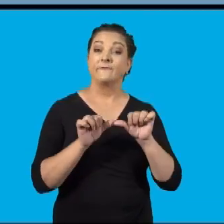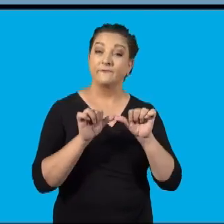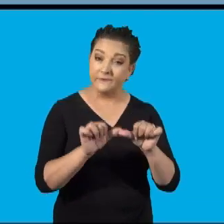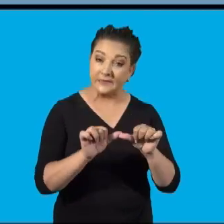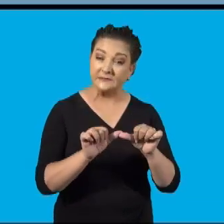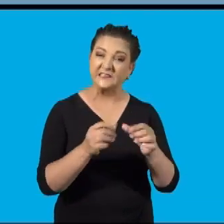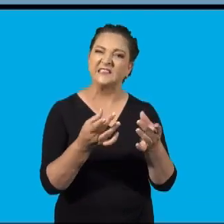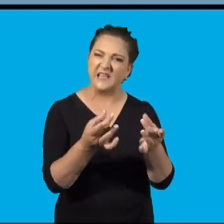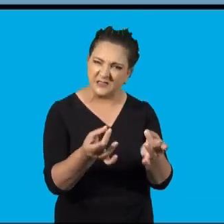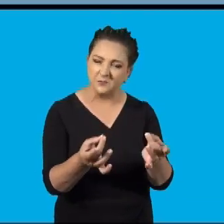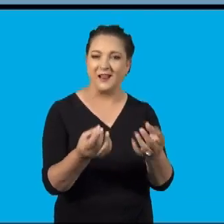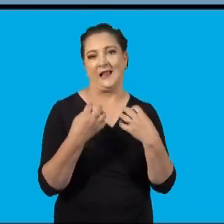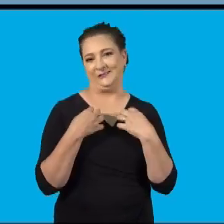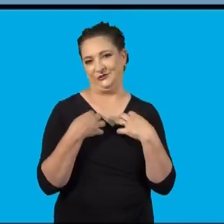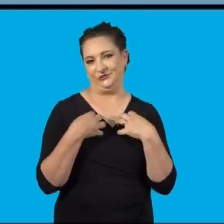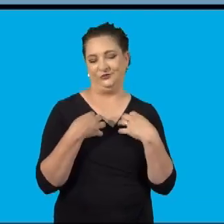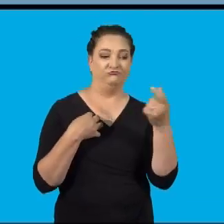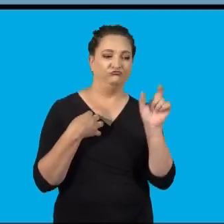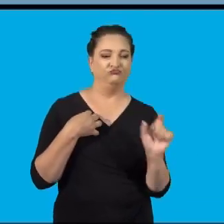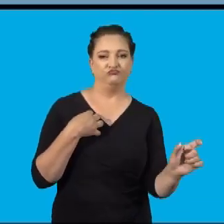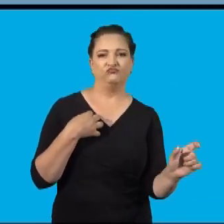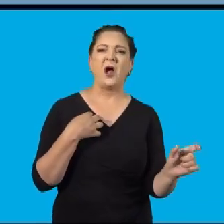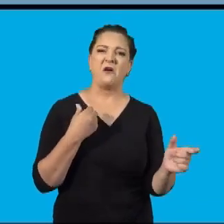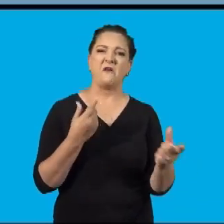assets and depreciation.